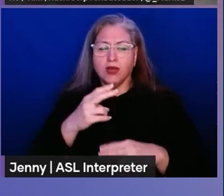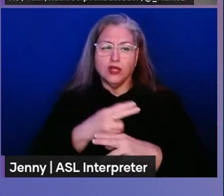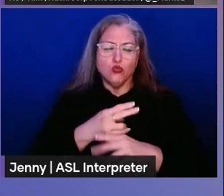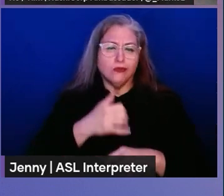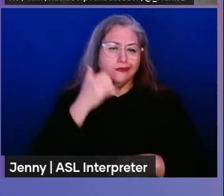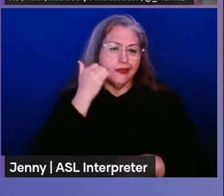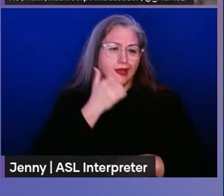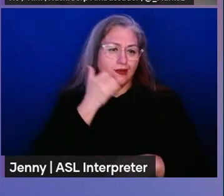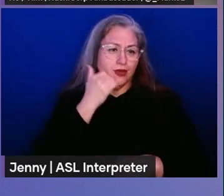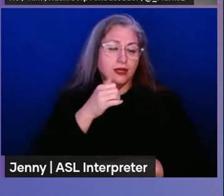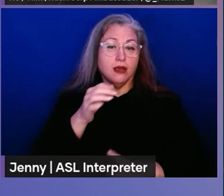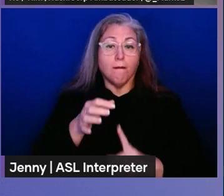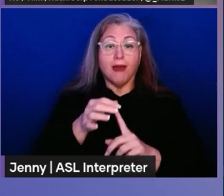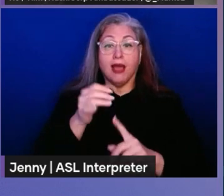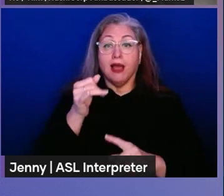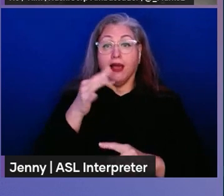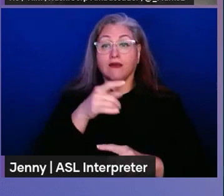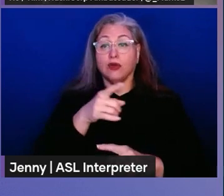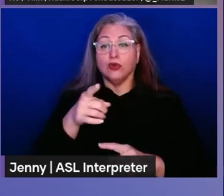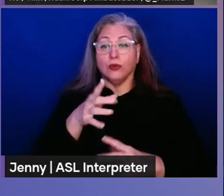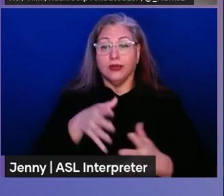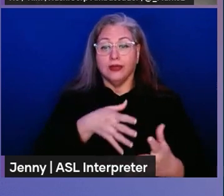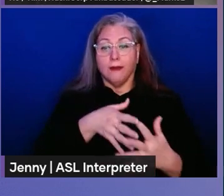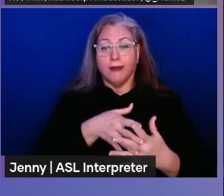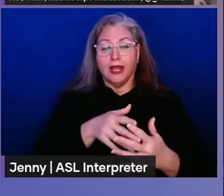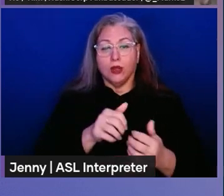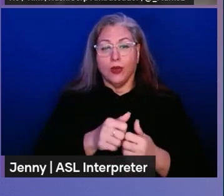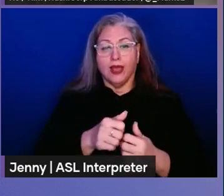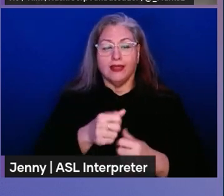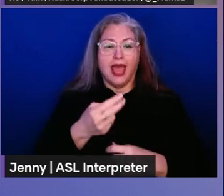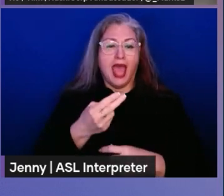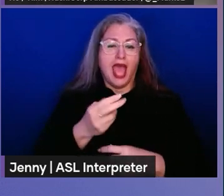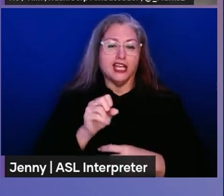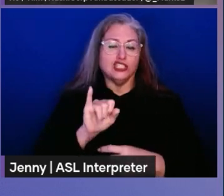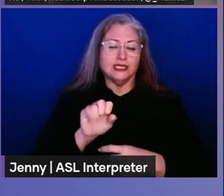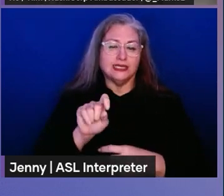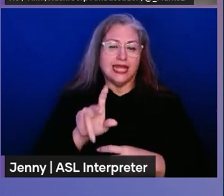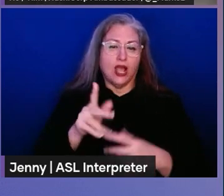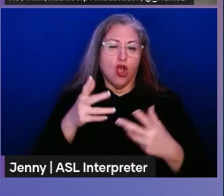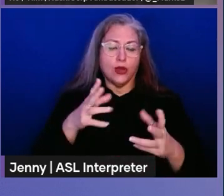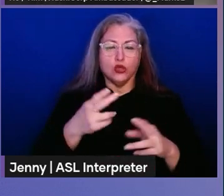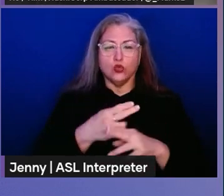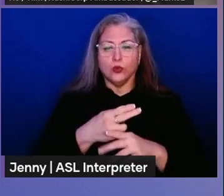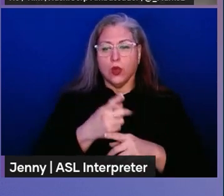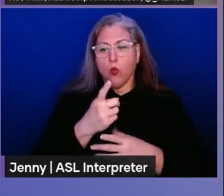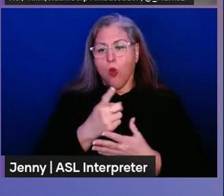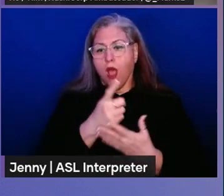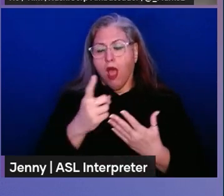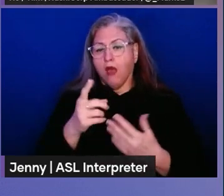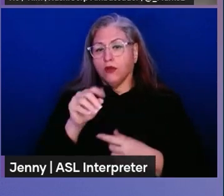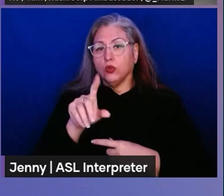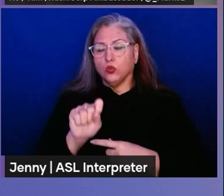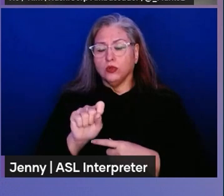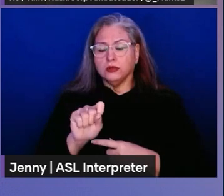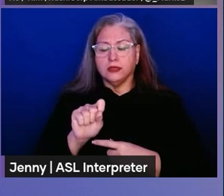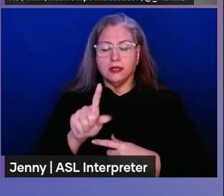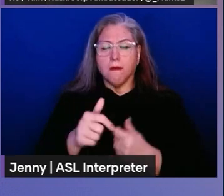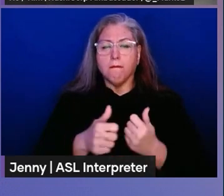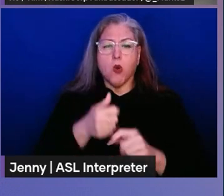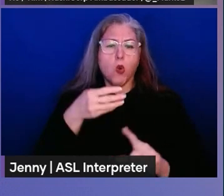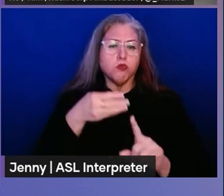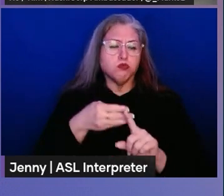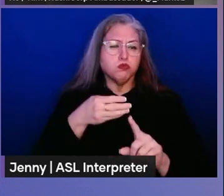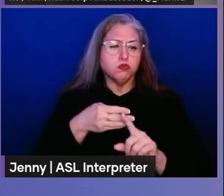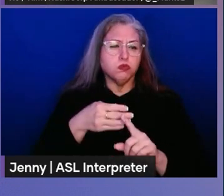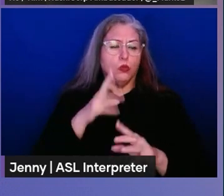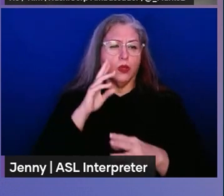basis, especially if you are embedded in the Hashi stack already and you're already using one of the tools. They're mostly kind of